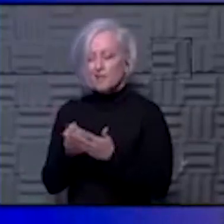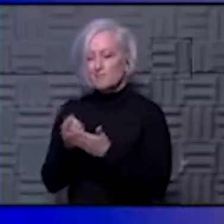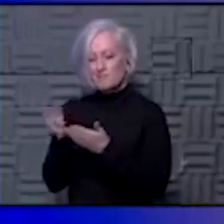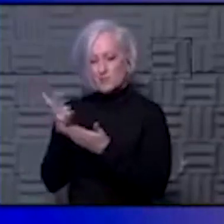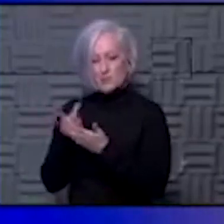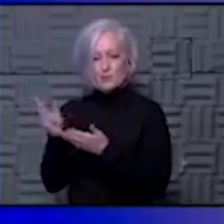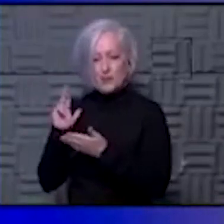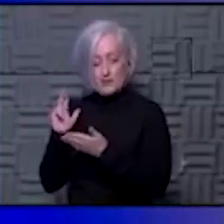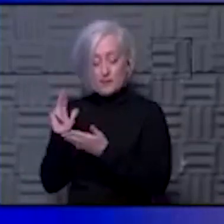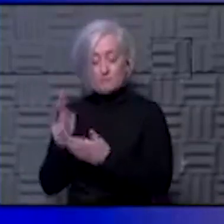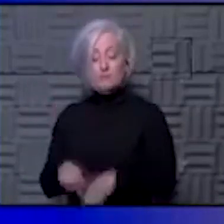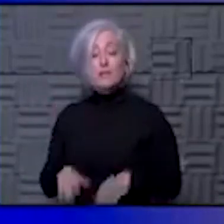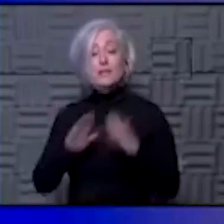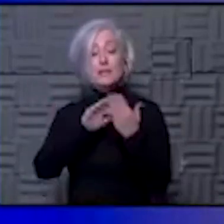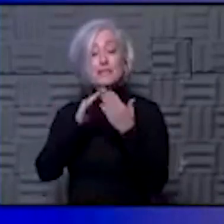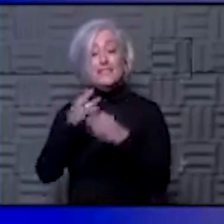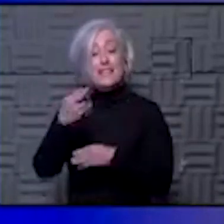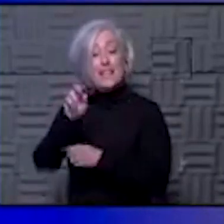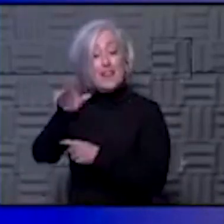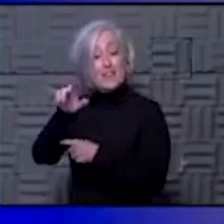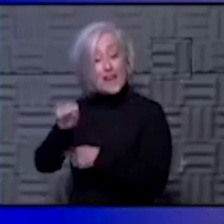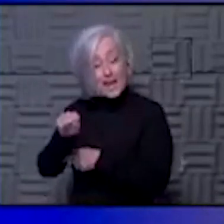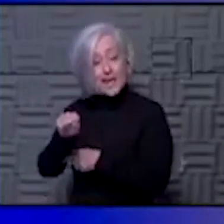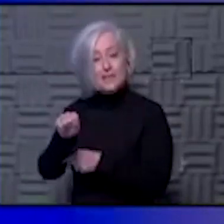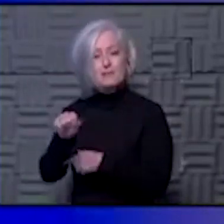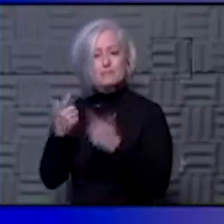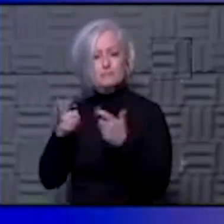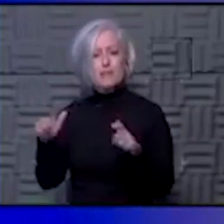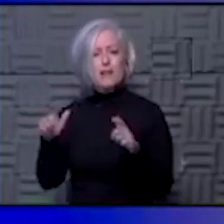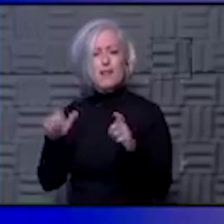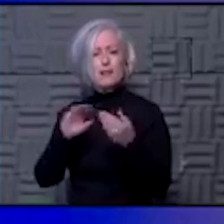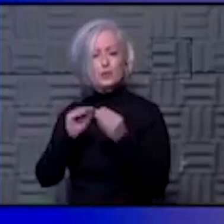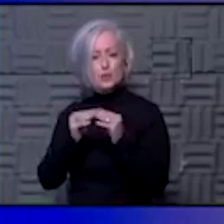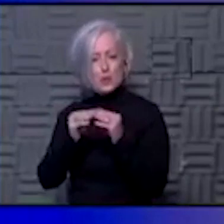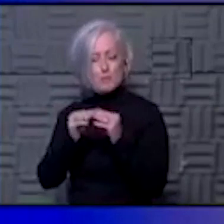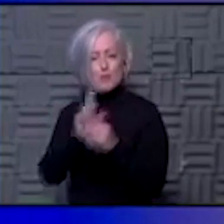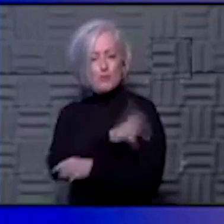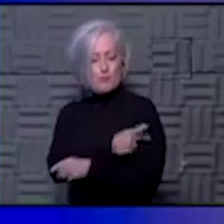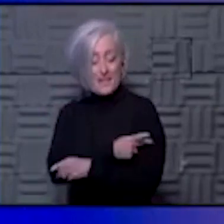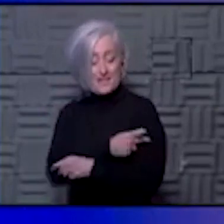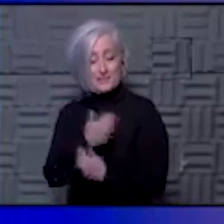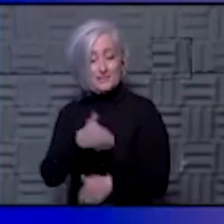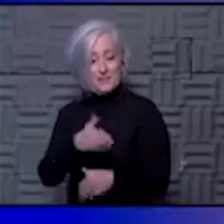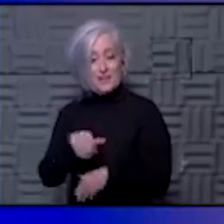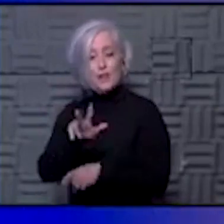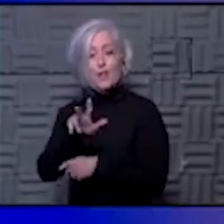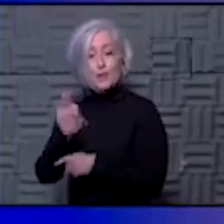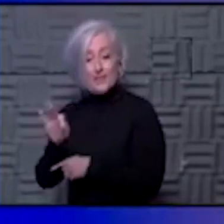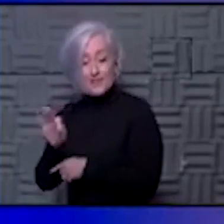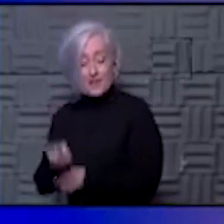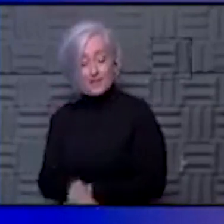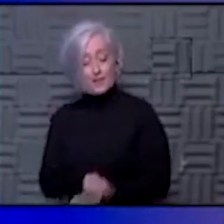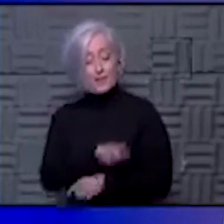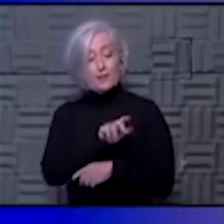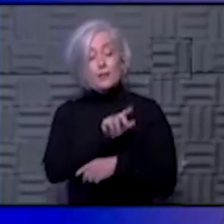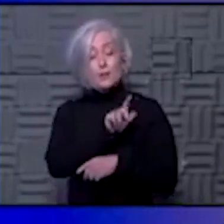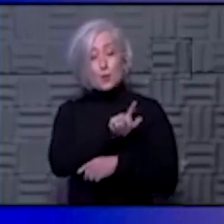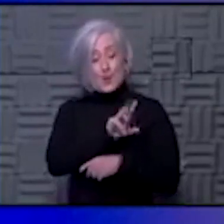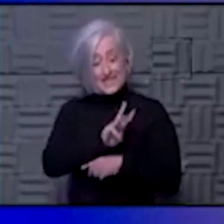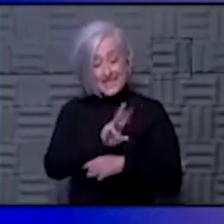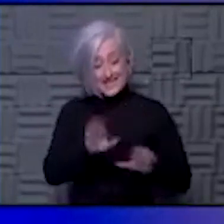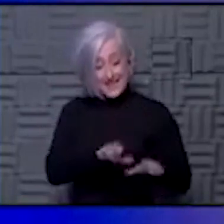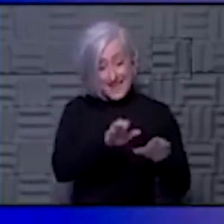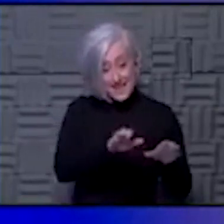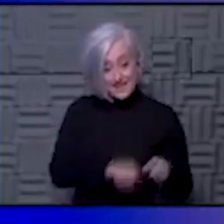Unfortunately, in Hays as well, they have a large amount of patients, 39 total patients. 36 of those are active, and 3 of those are in that